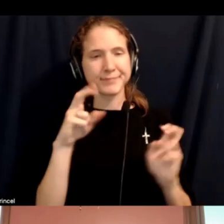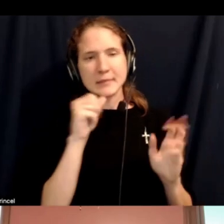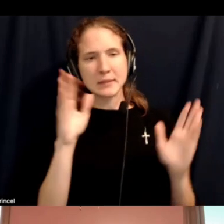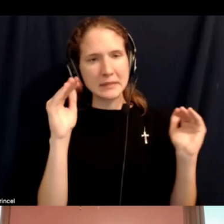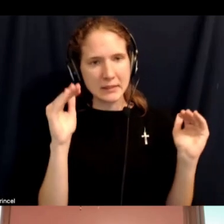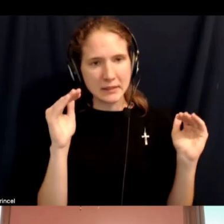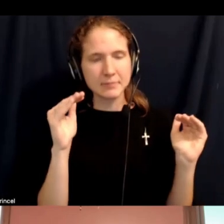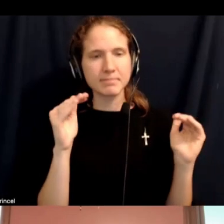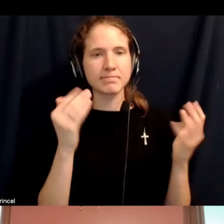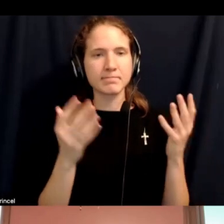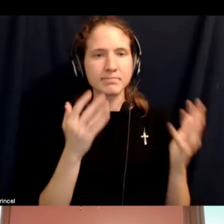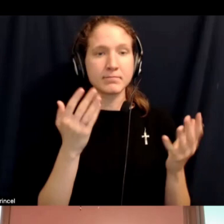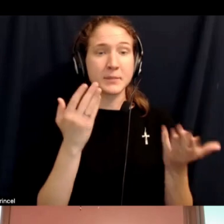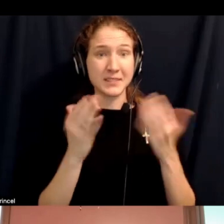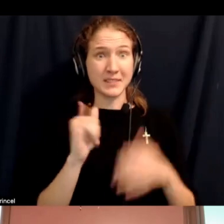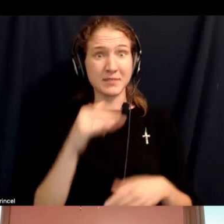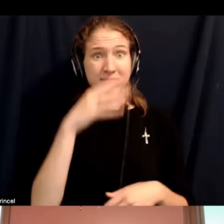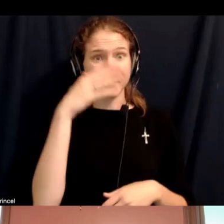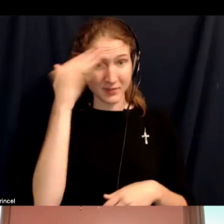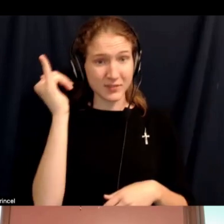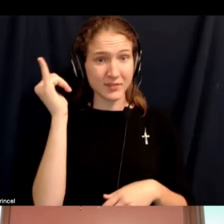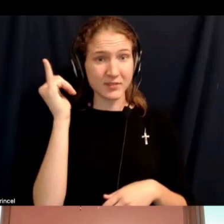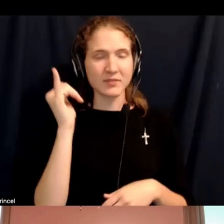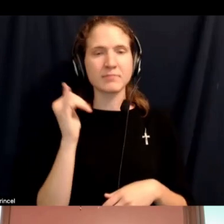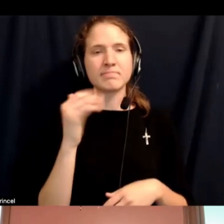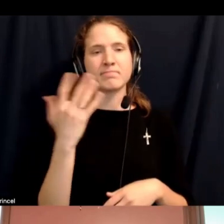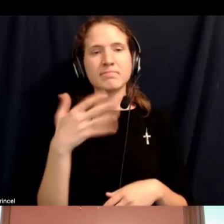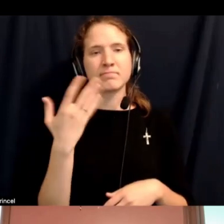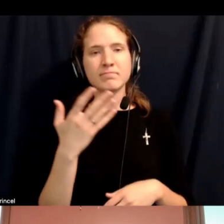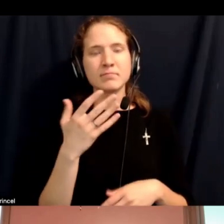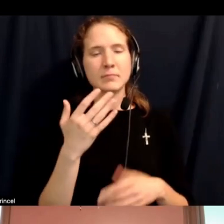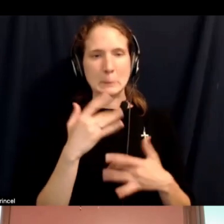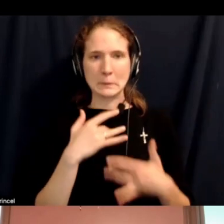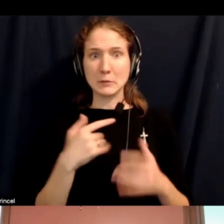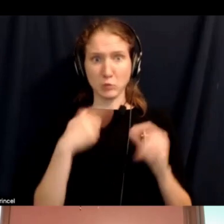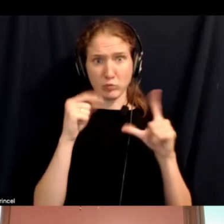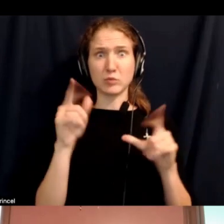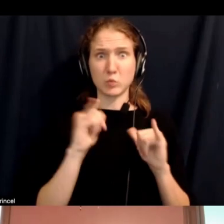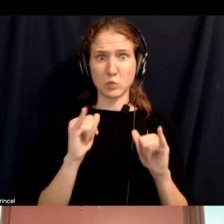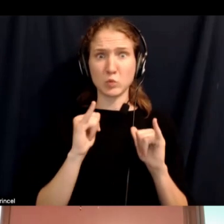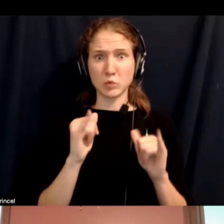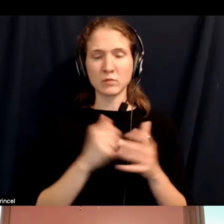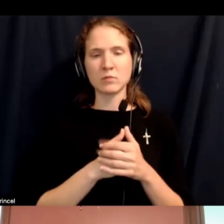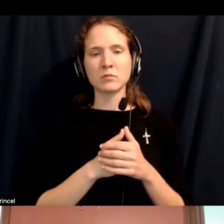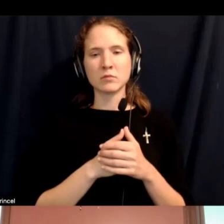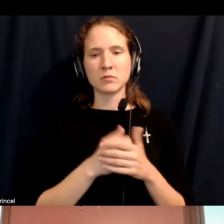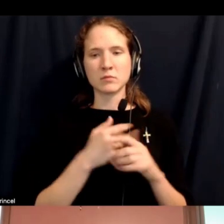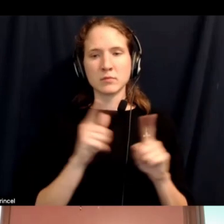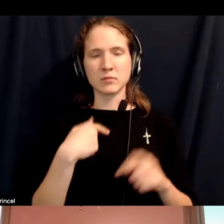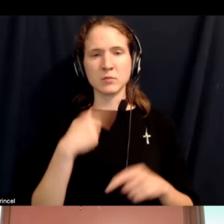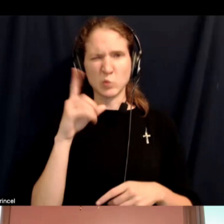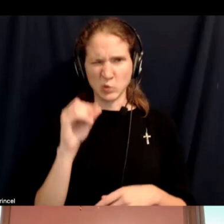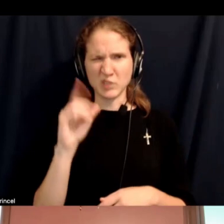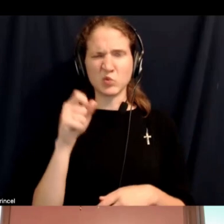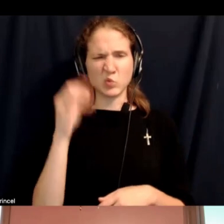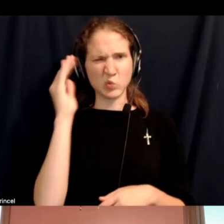unexpected, maybe it's because it's often unexpected to me as well. But I do have to know at